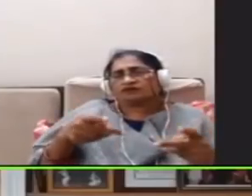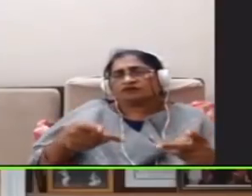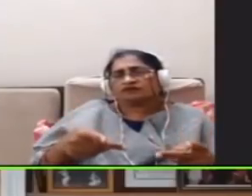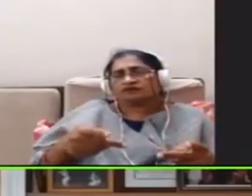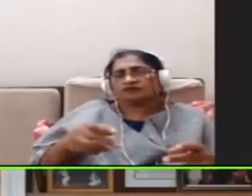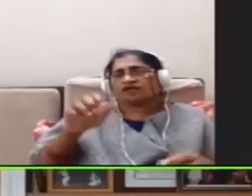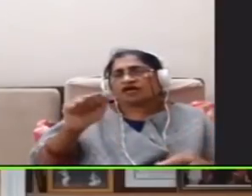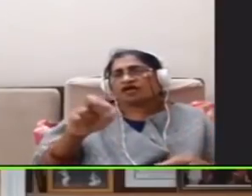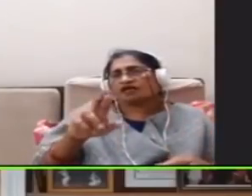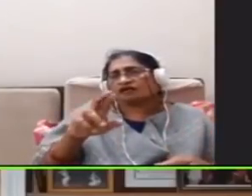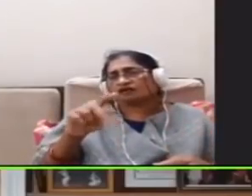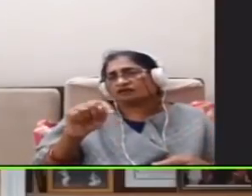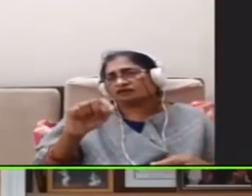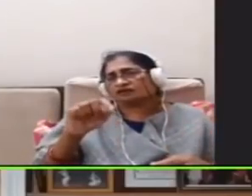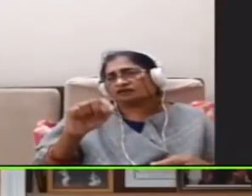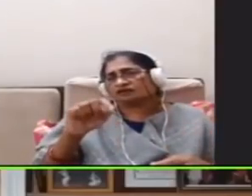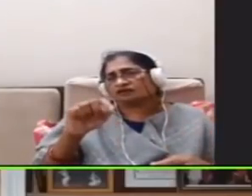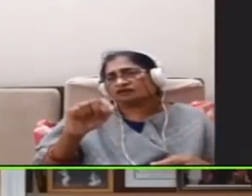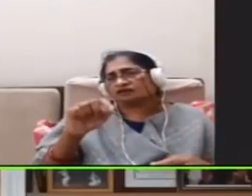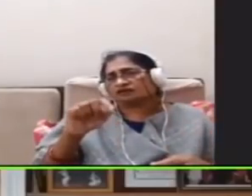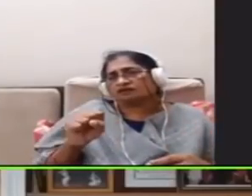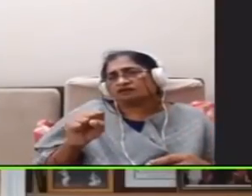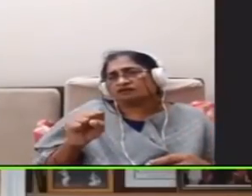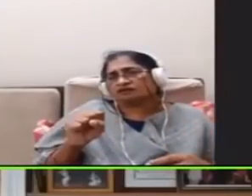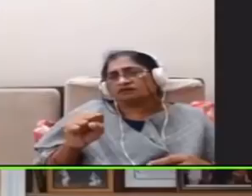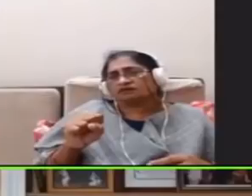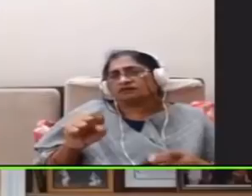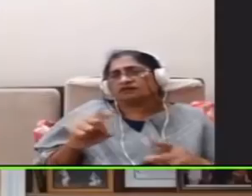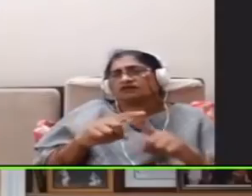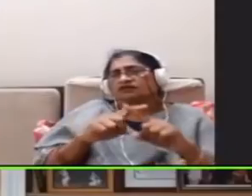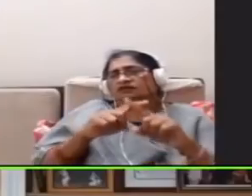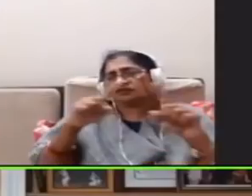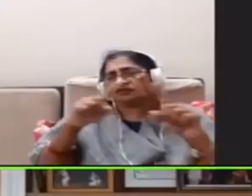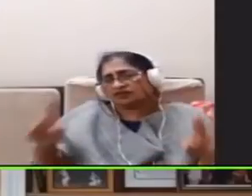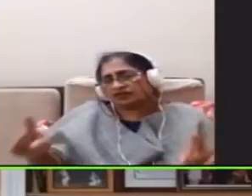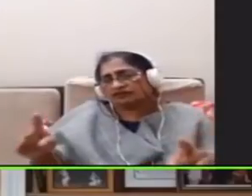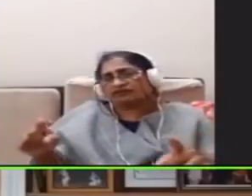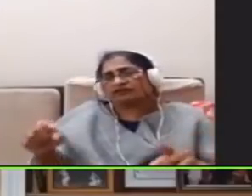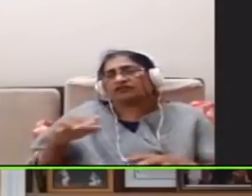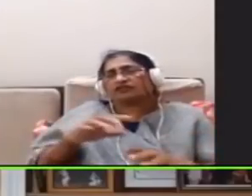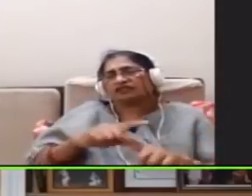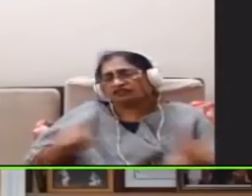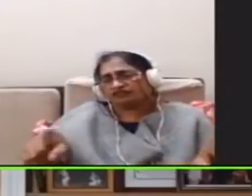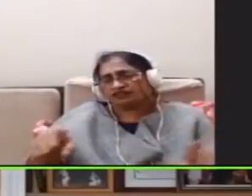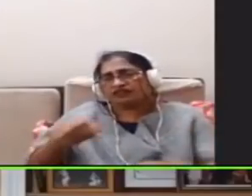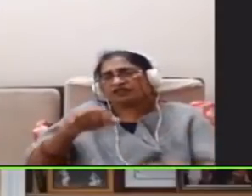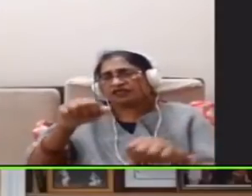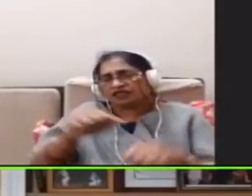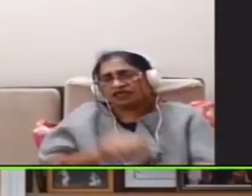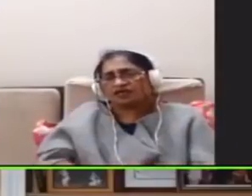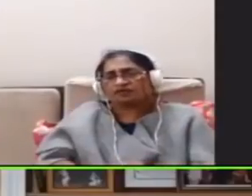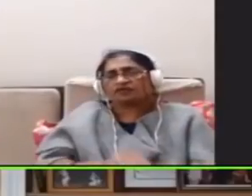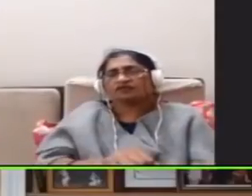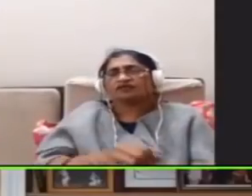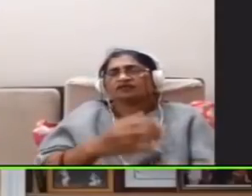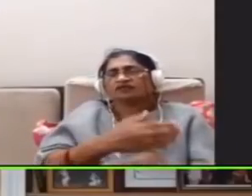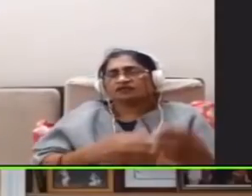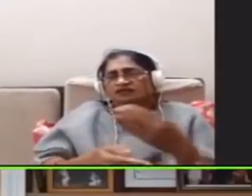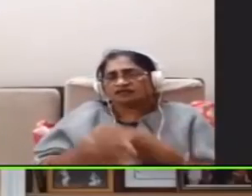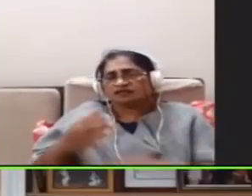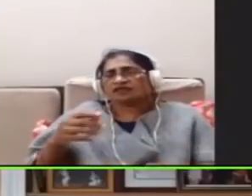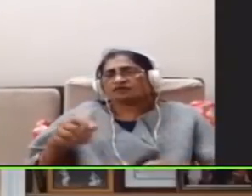I've involved these kind of differently abled people in my grants, with the Historical Commission, with the